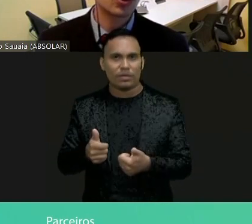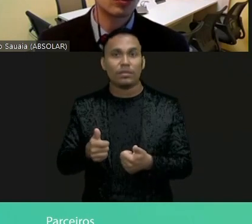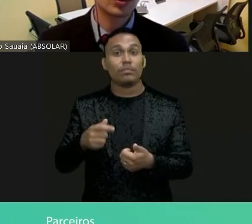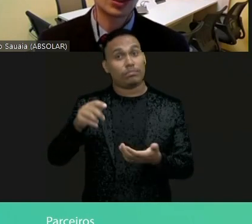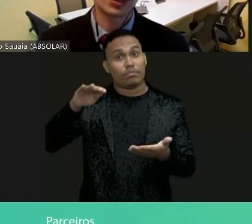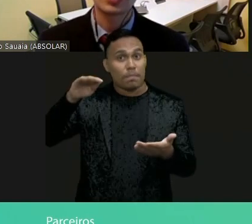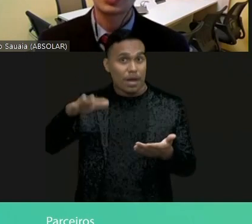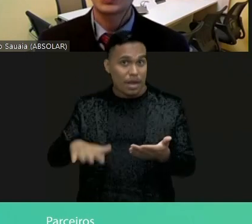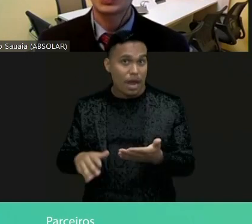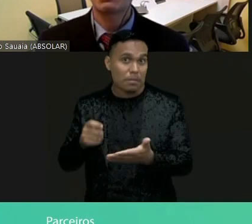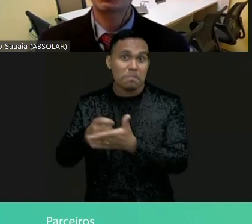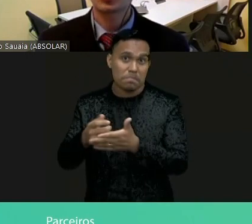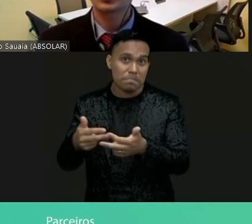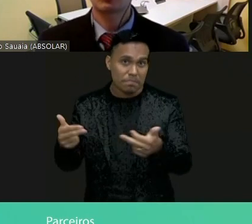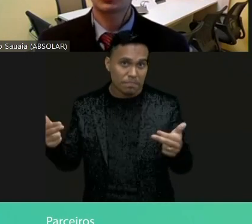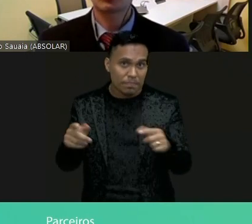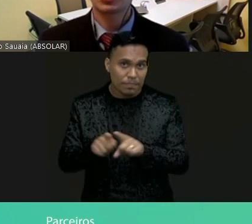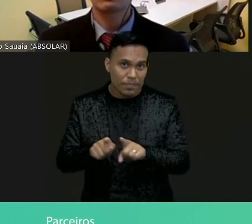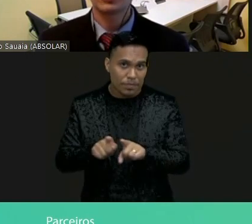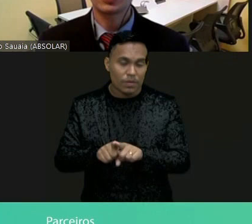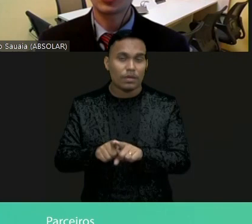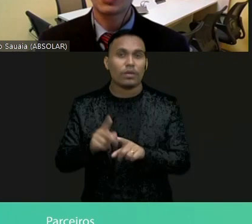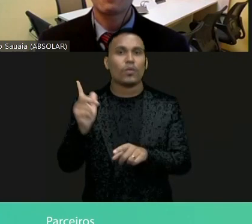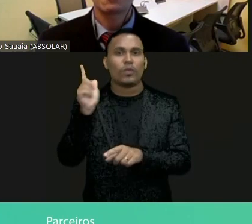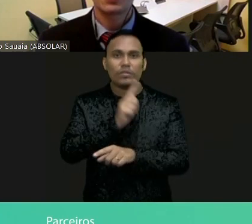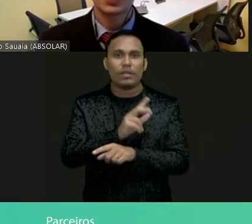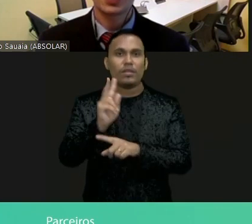maximizing your investments.